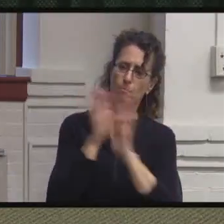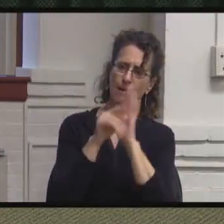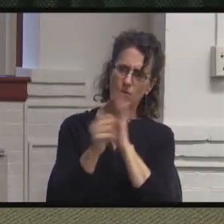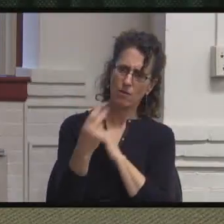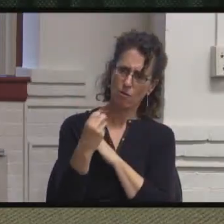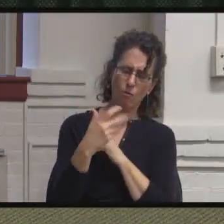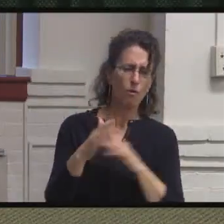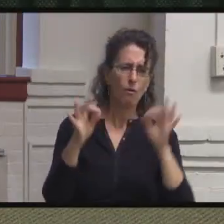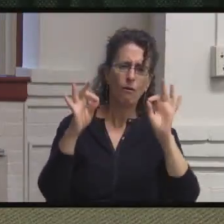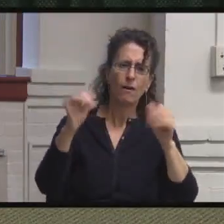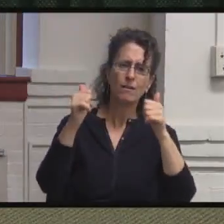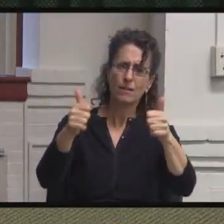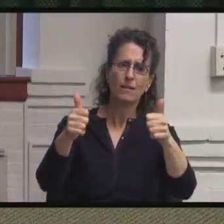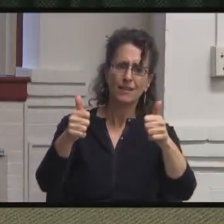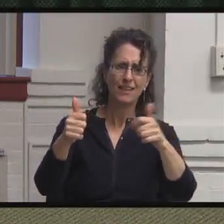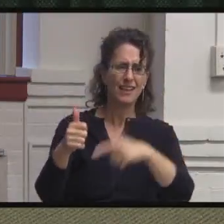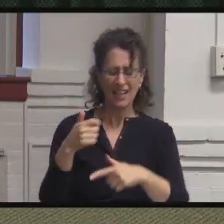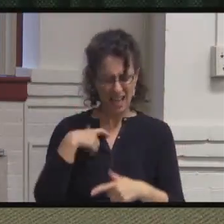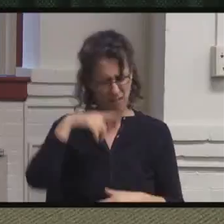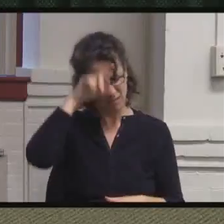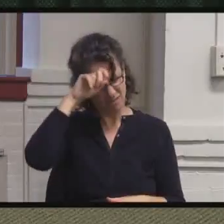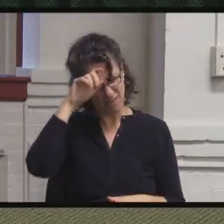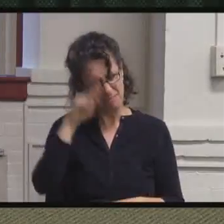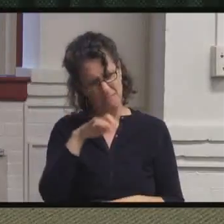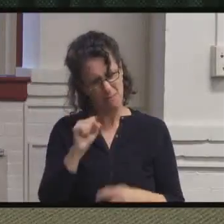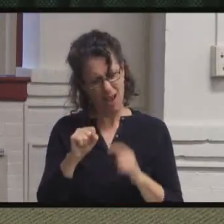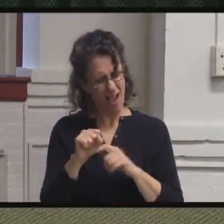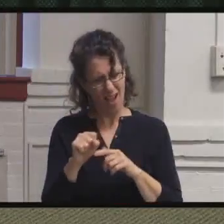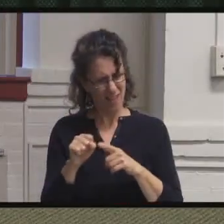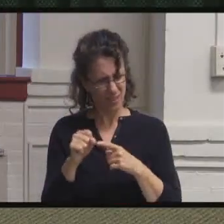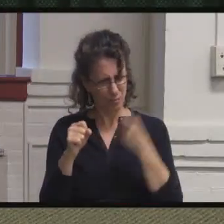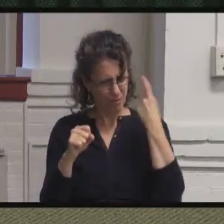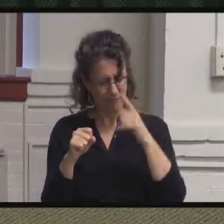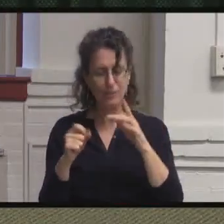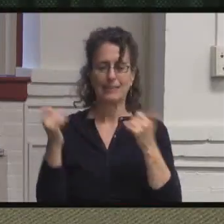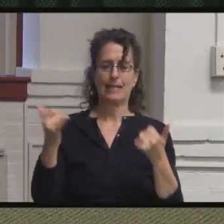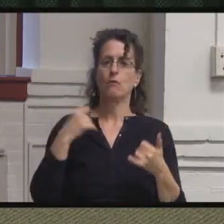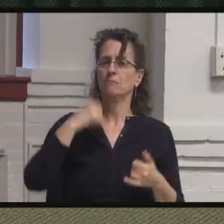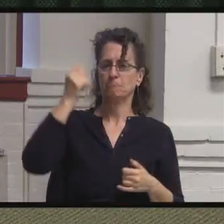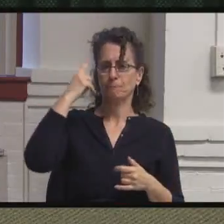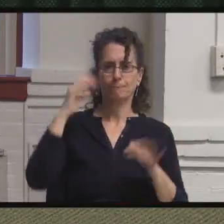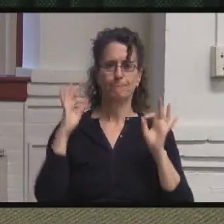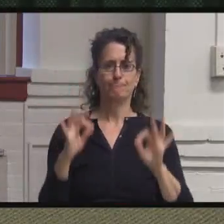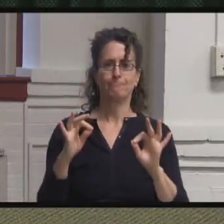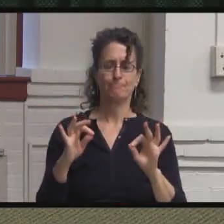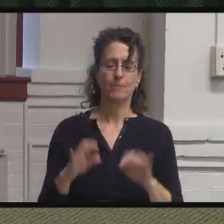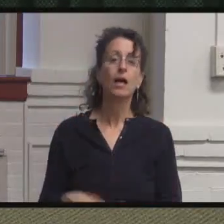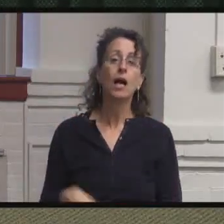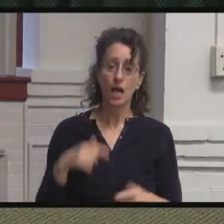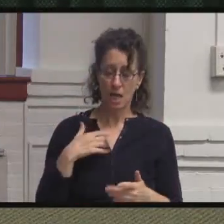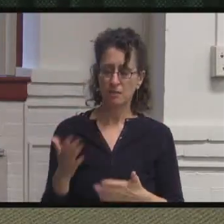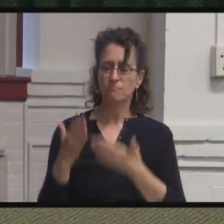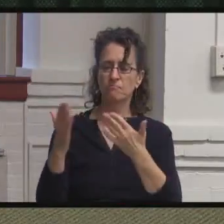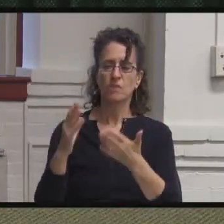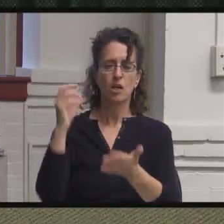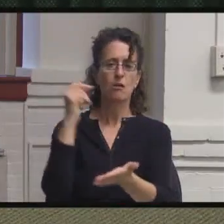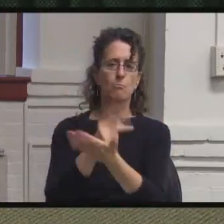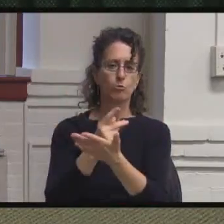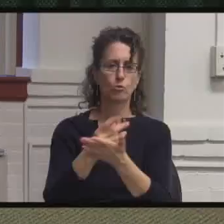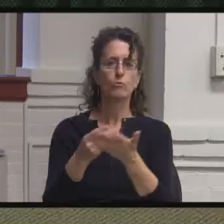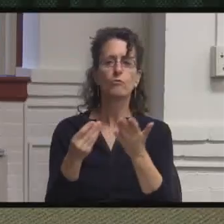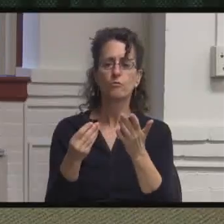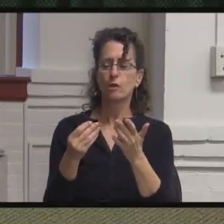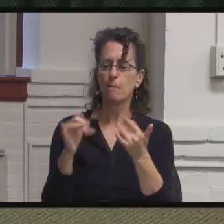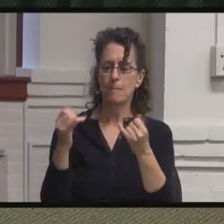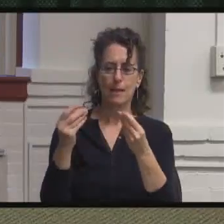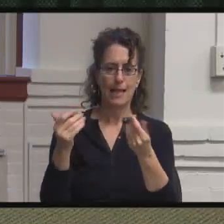are these people? Why are they giving us? Why is it say Massachusetts? Yeah, it's higher ed. Yeah, I totally get that. Yeah. Well, I move we approve the purchase of playground